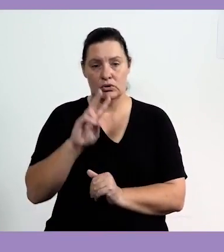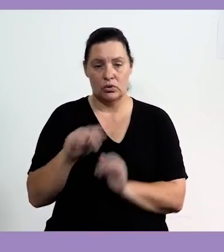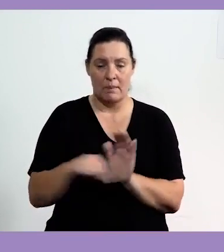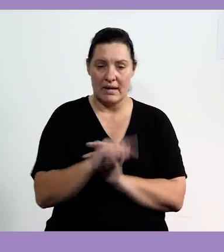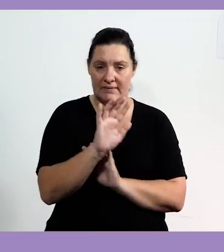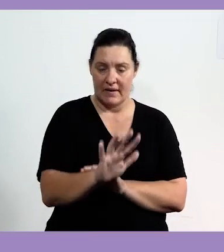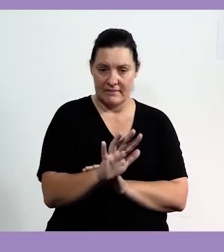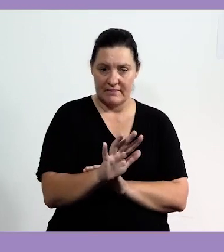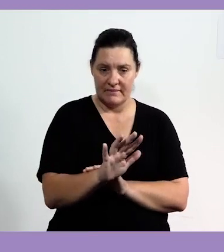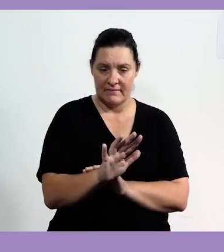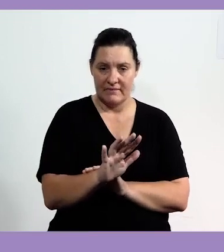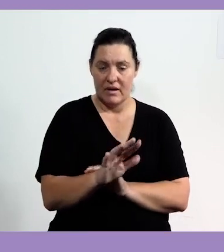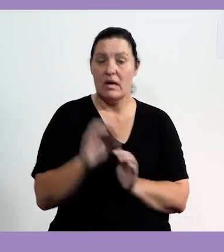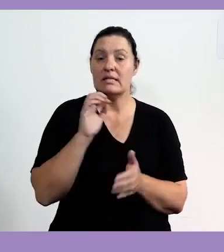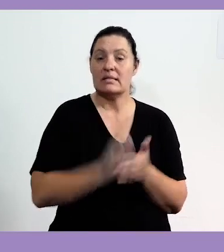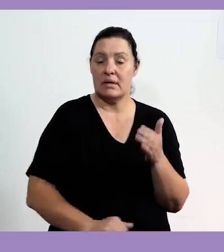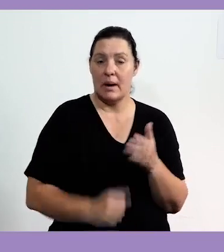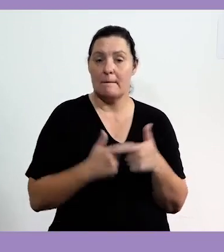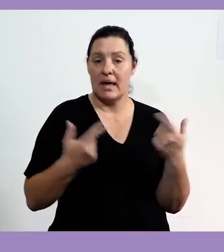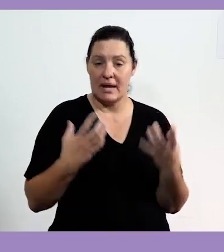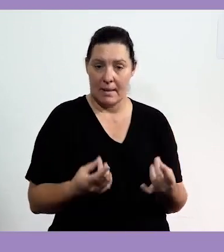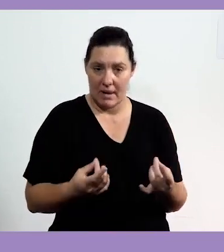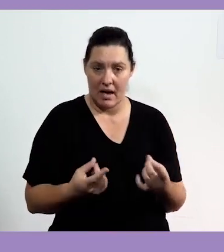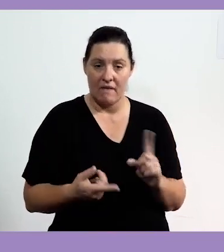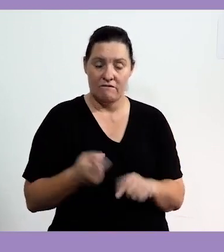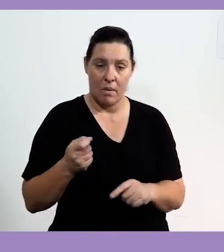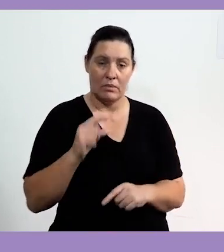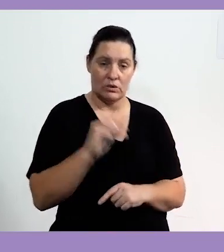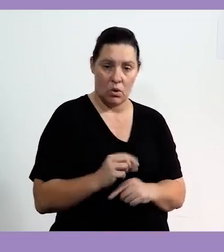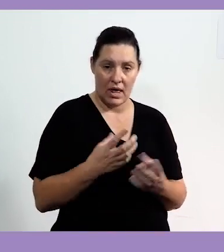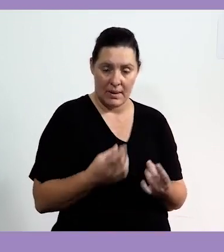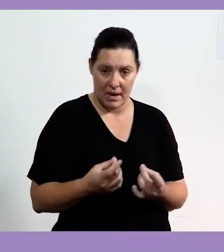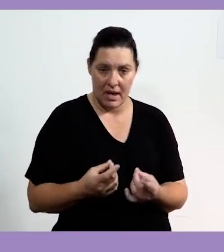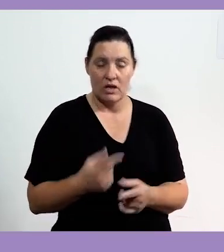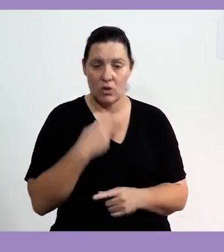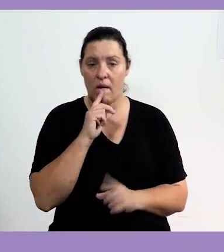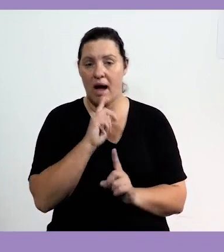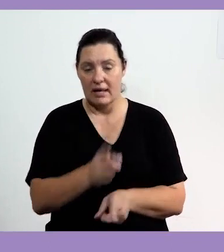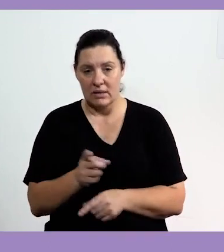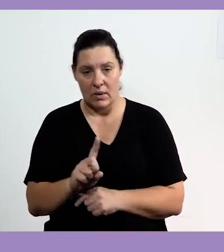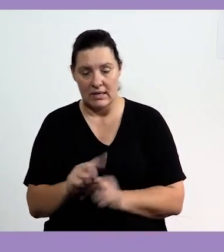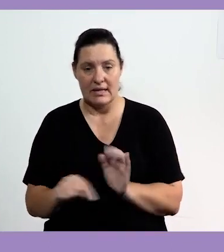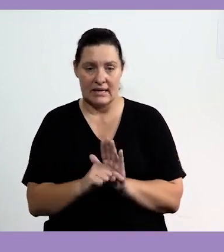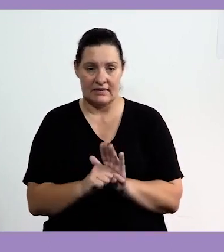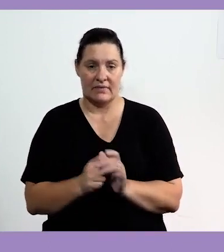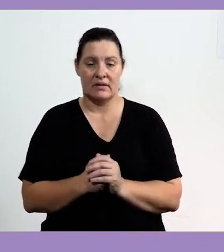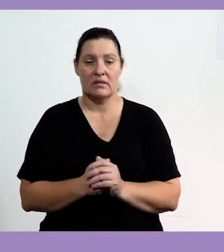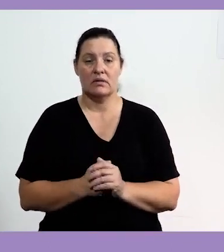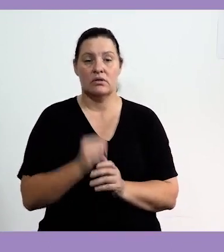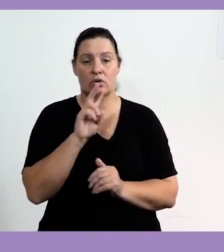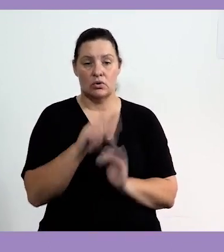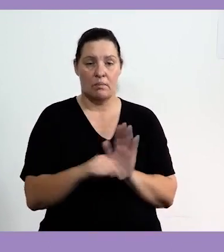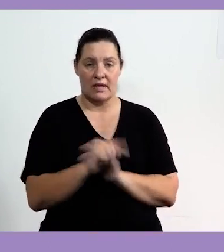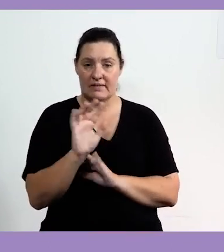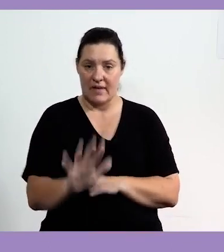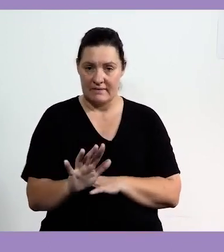2 minus 5? We are subtracting a bigger number from a smaller number. That means our answer is going to be negative.